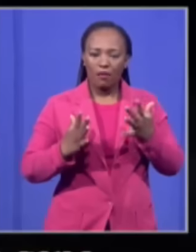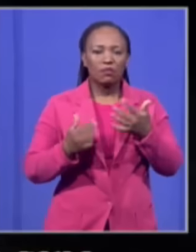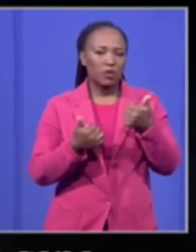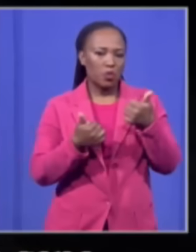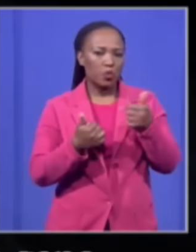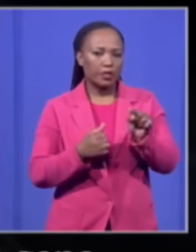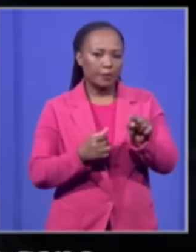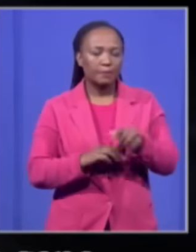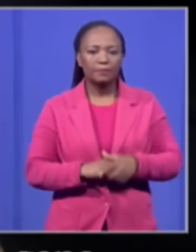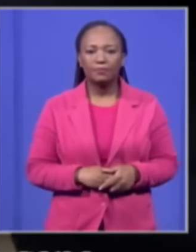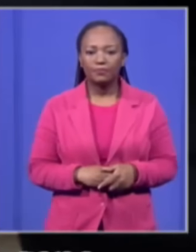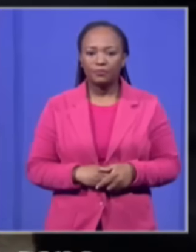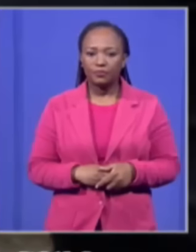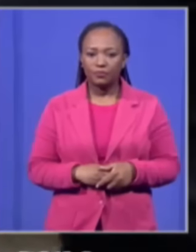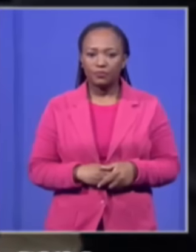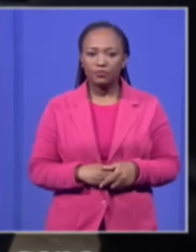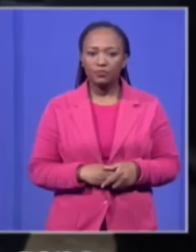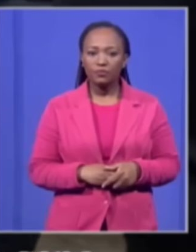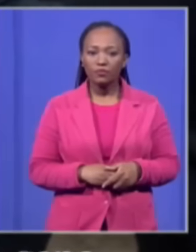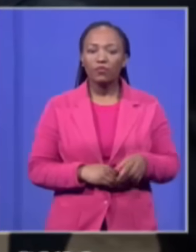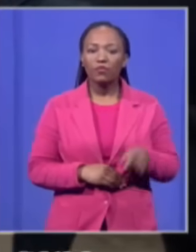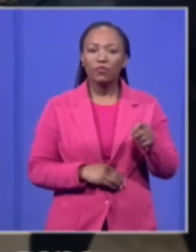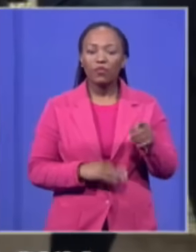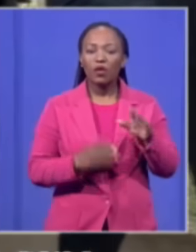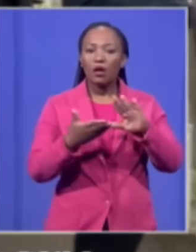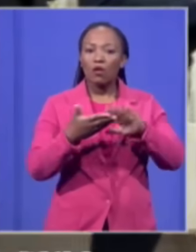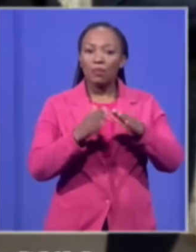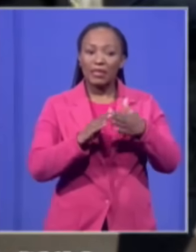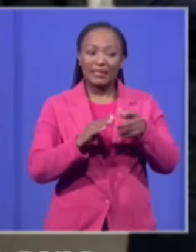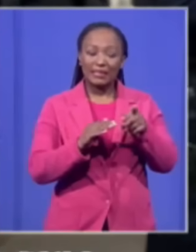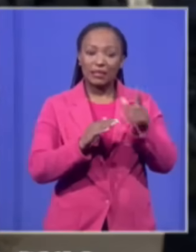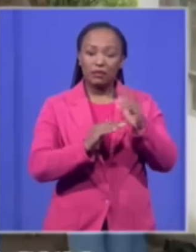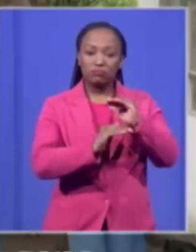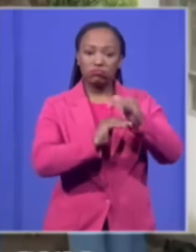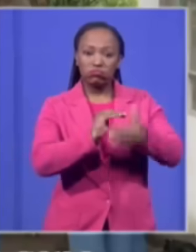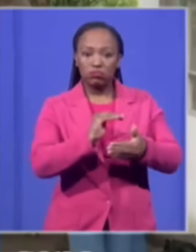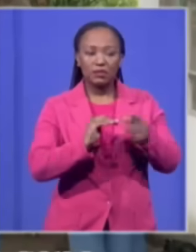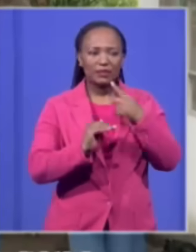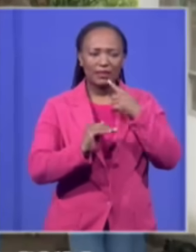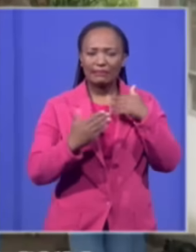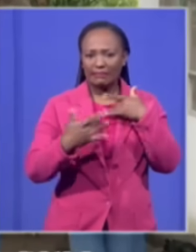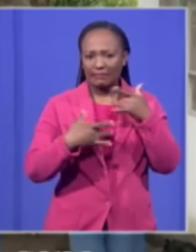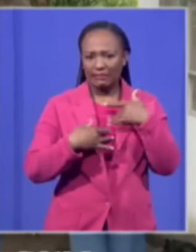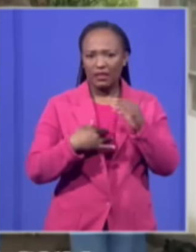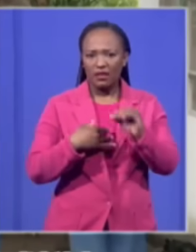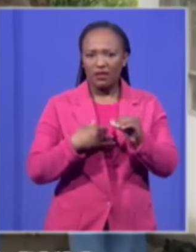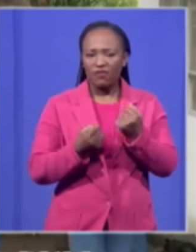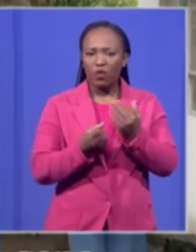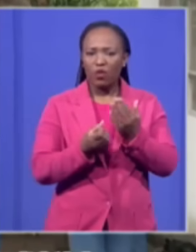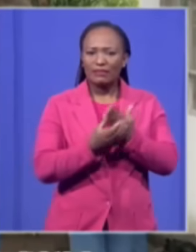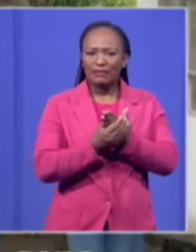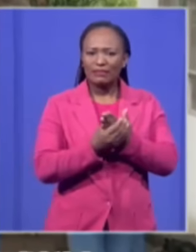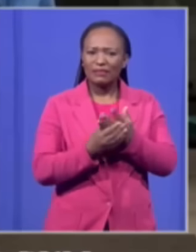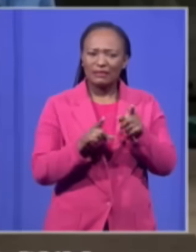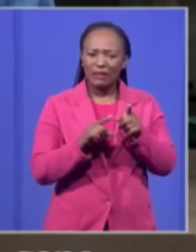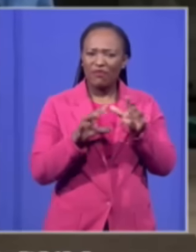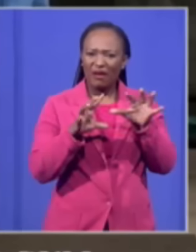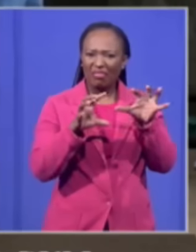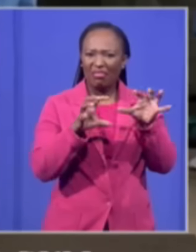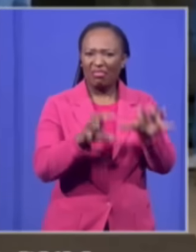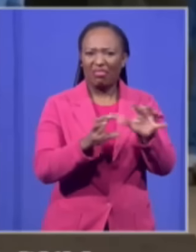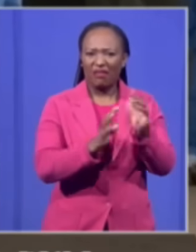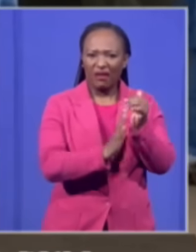direction. Lefapha la tshireletsego ya baagi le tlhagisitse matshwenyego tse ba leselo se se tlhobaetsang sa dikgetsi tsa tiriso dikgoka ya bong.